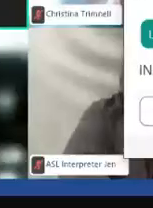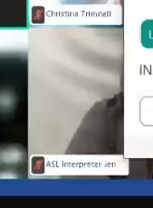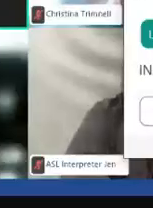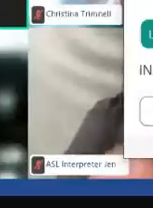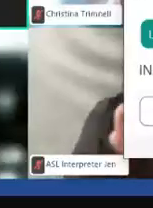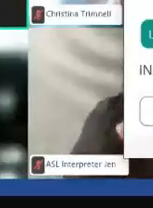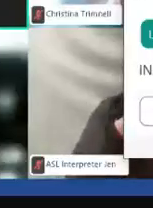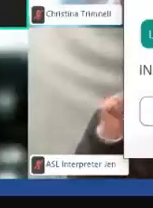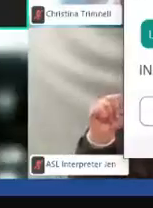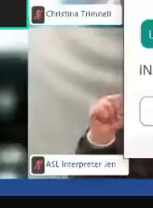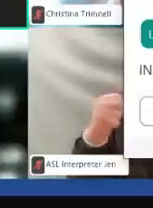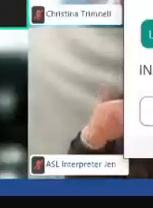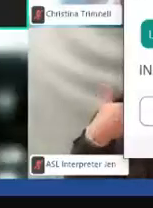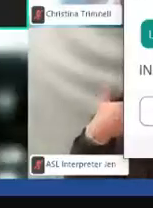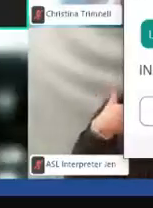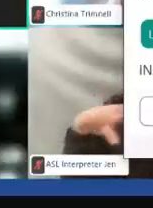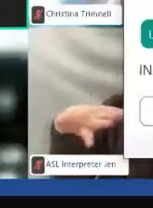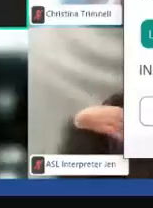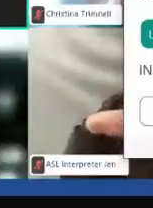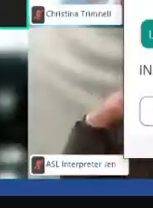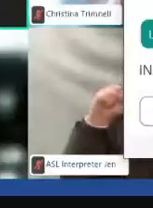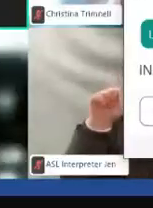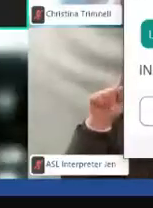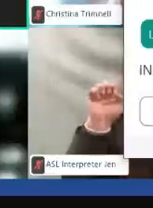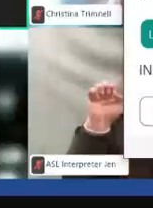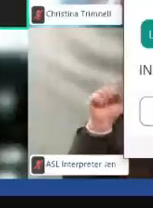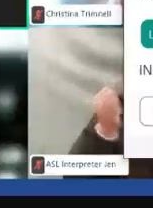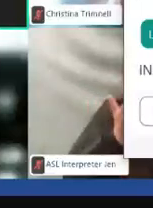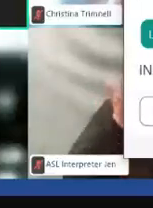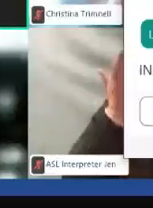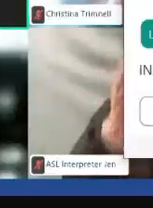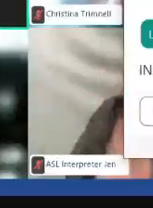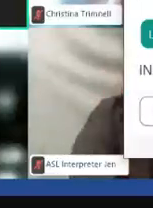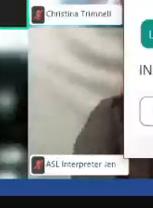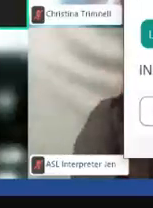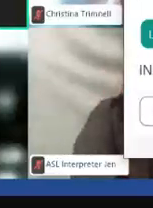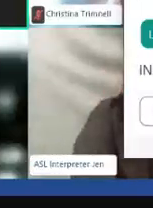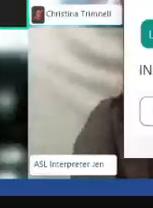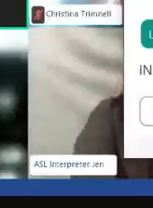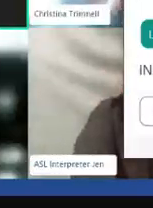This is Anna, and I make a motion to accept the slate as presented.